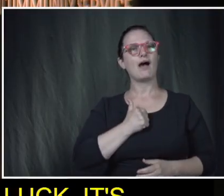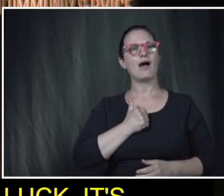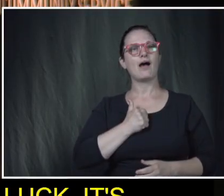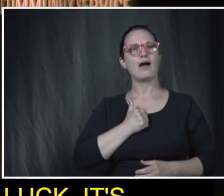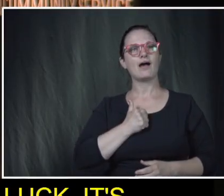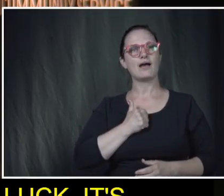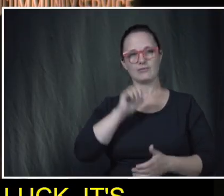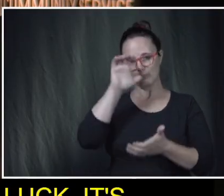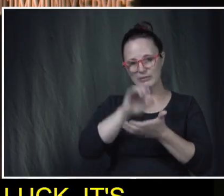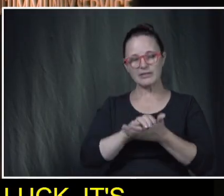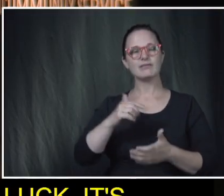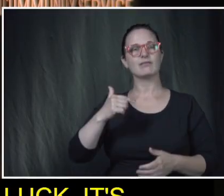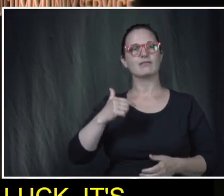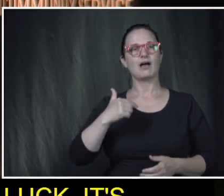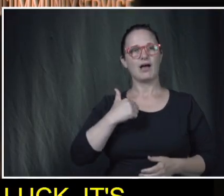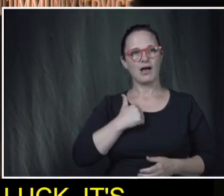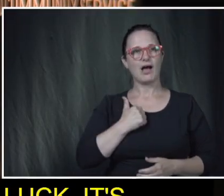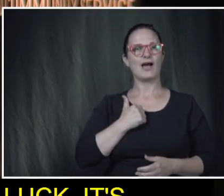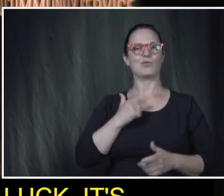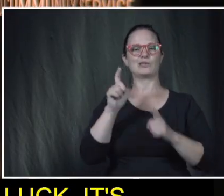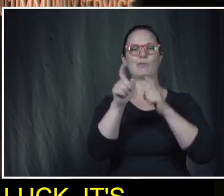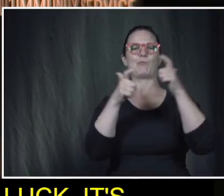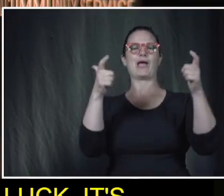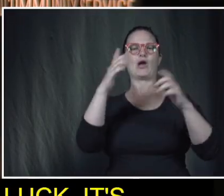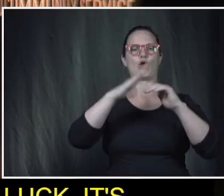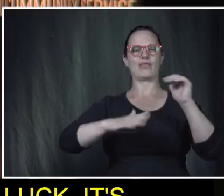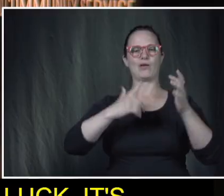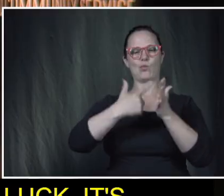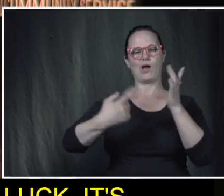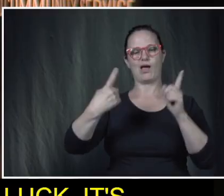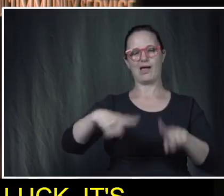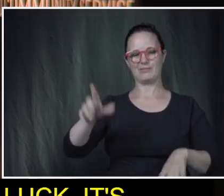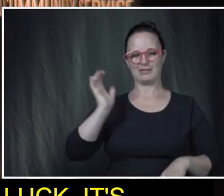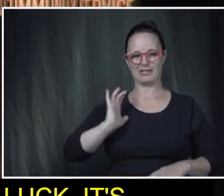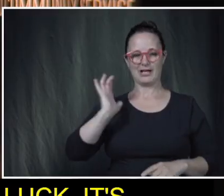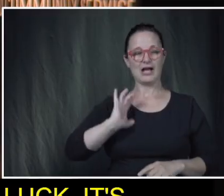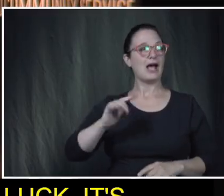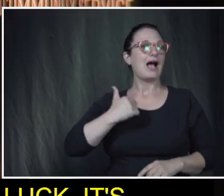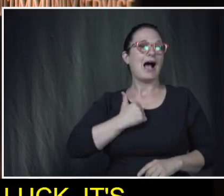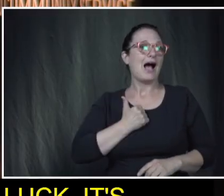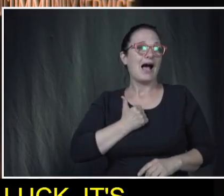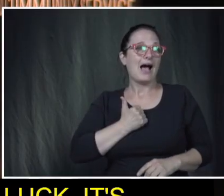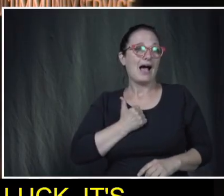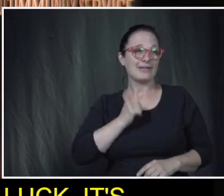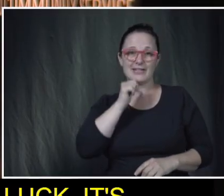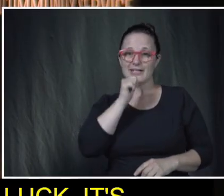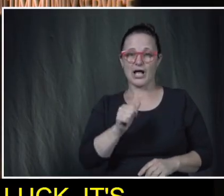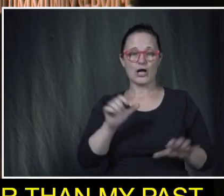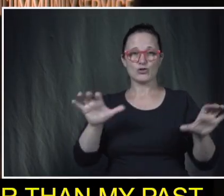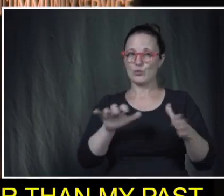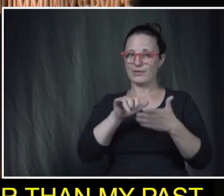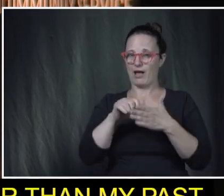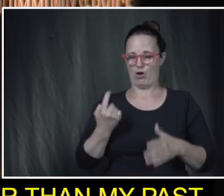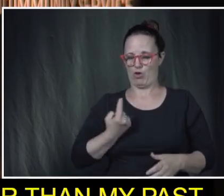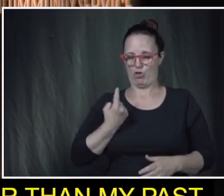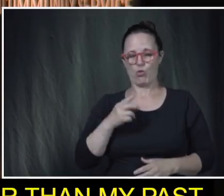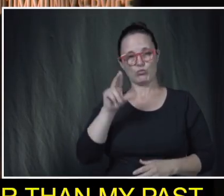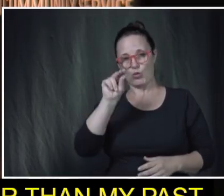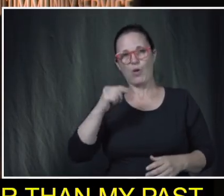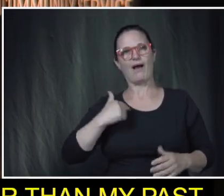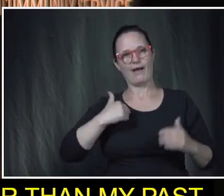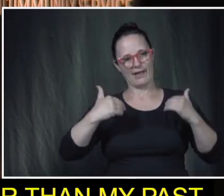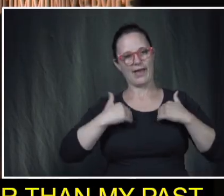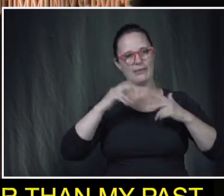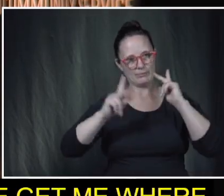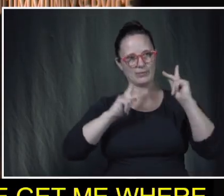It's believing I was bigger than my past. I didn't do it alone. I had people get me where I